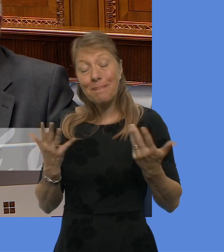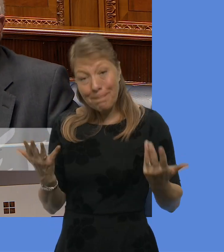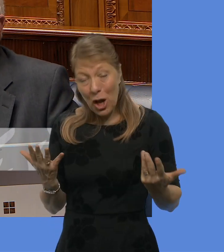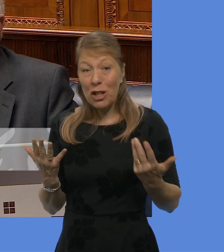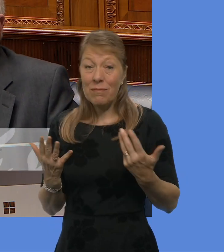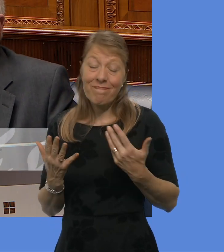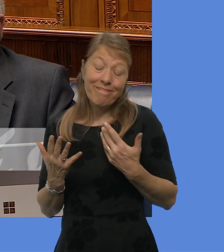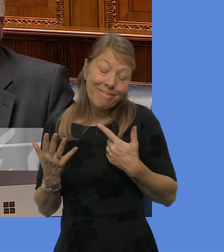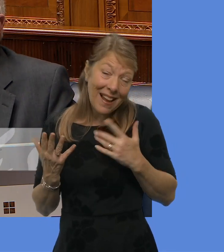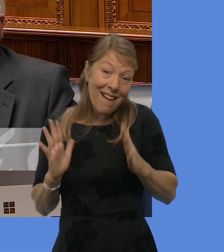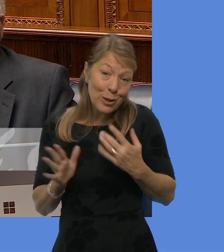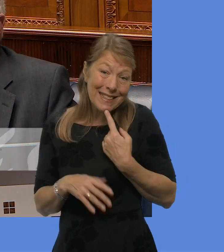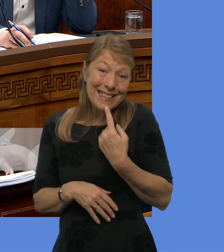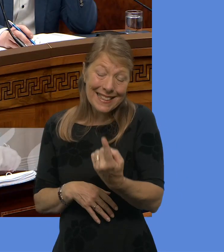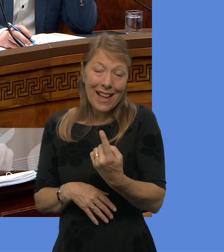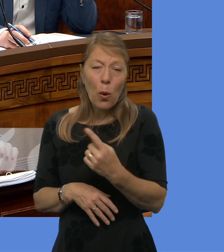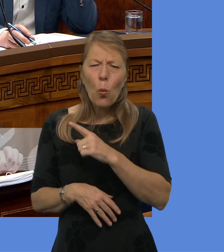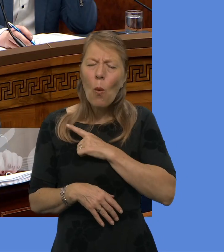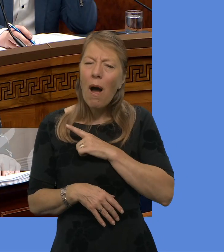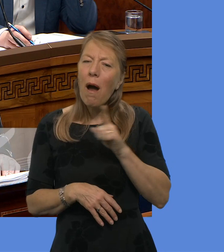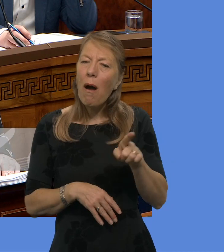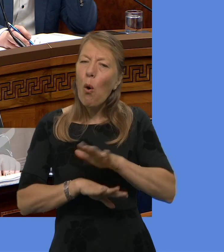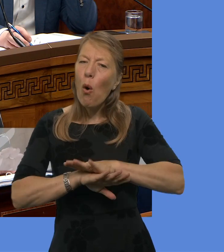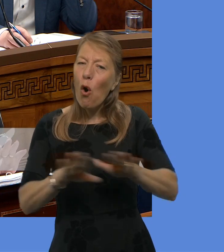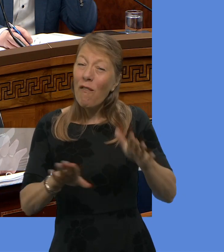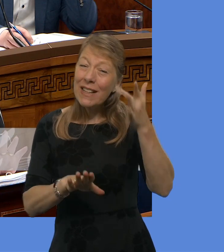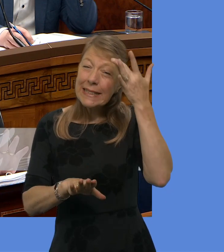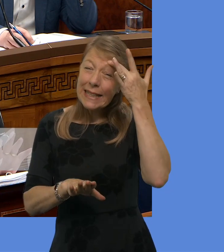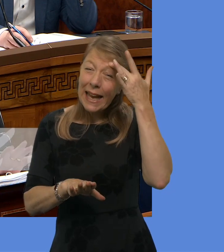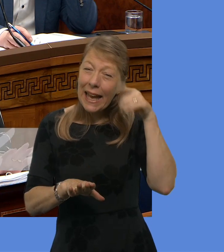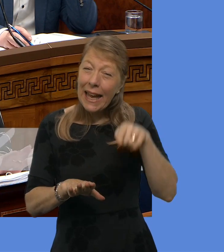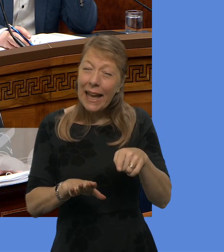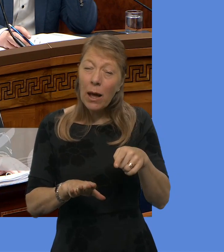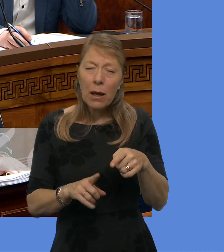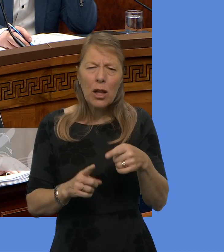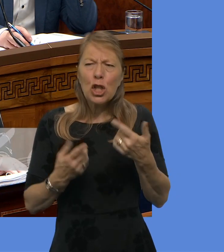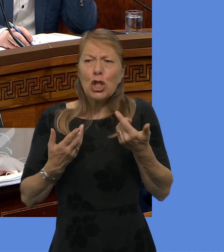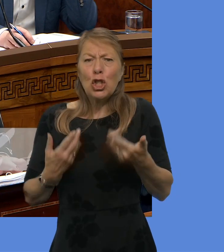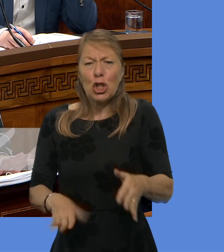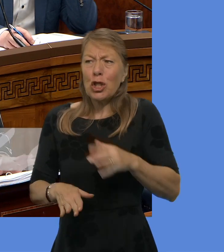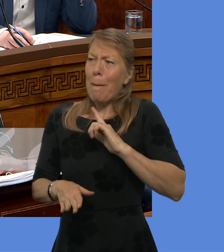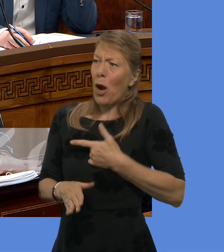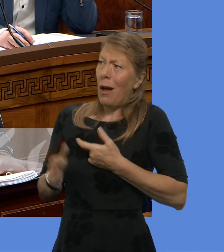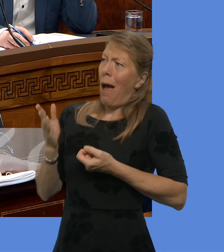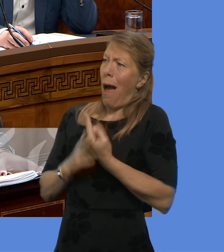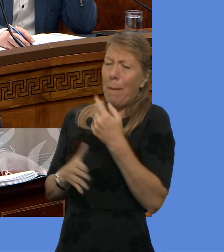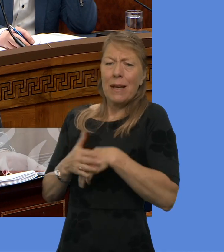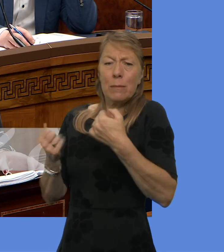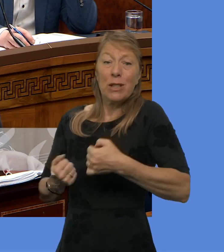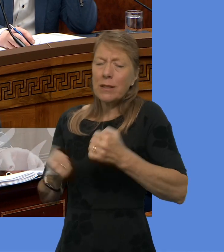that there is not one simple reason for sickness levels in NIPS, and there are a number of factors combining to produce that